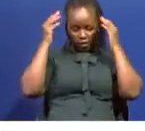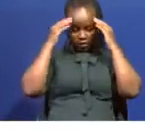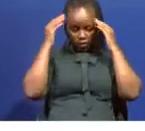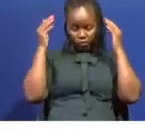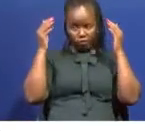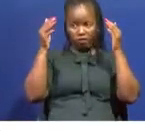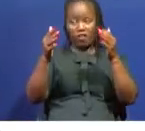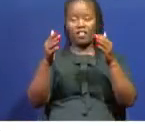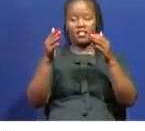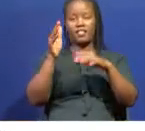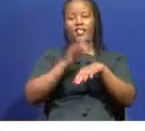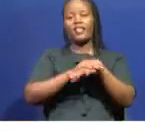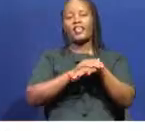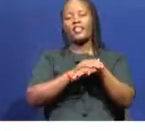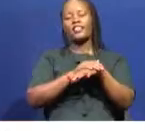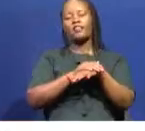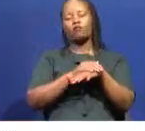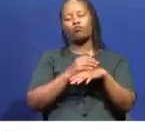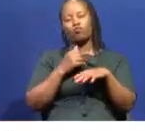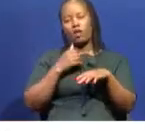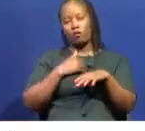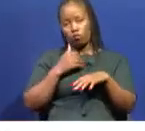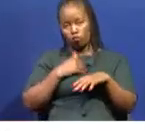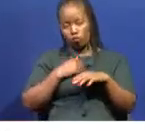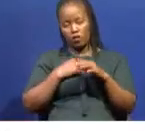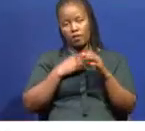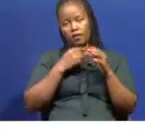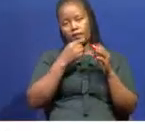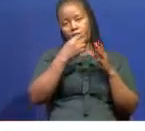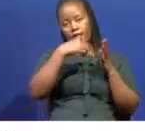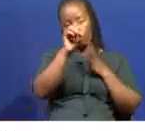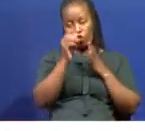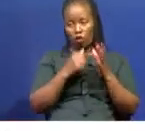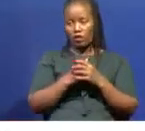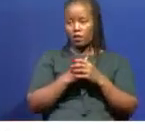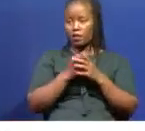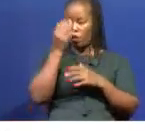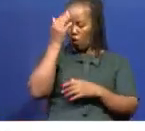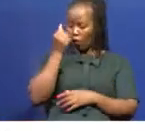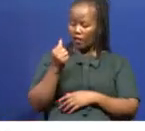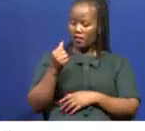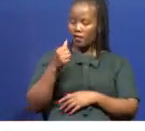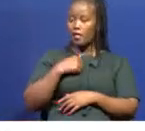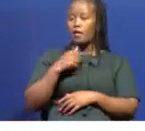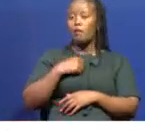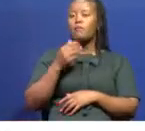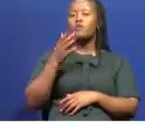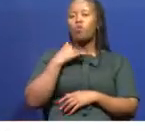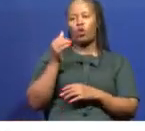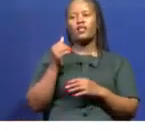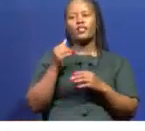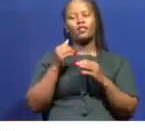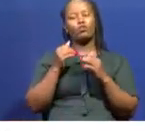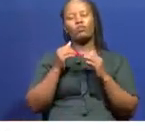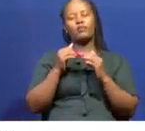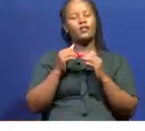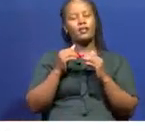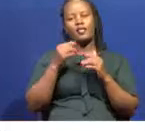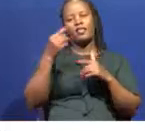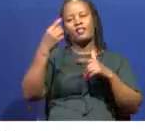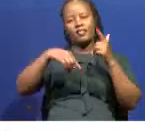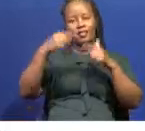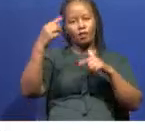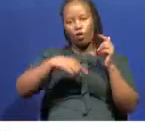getting good scores, because I want to play to the level that was being played in South